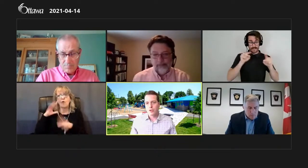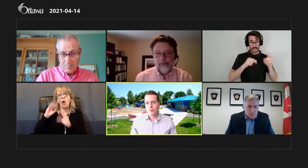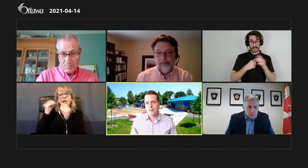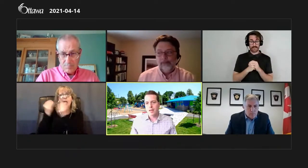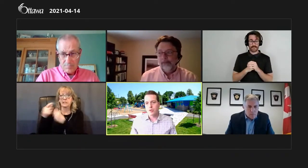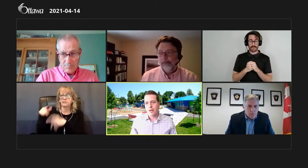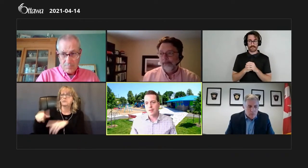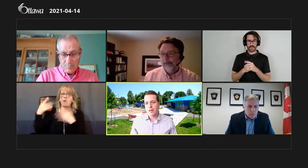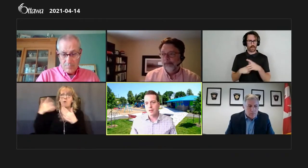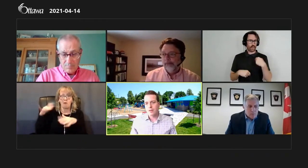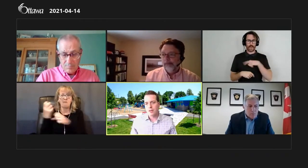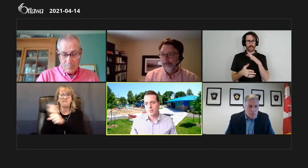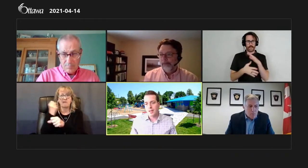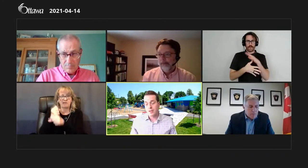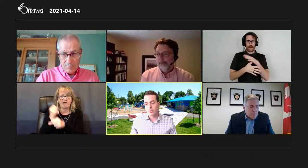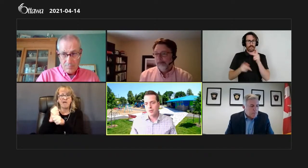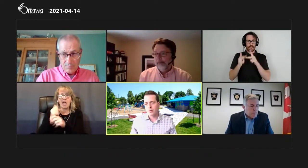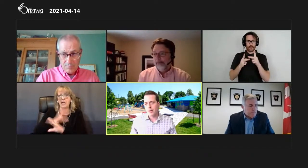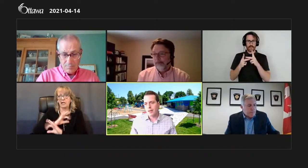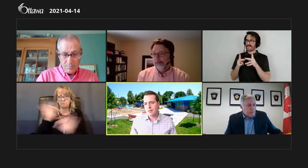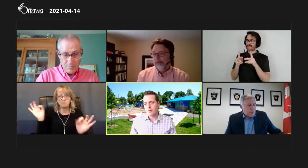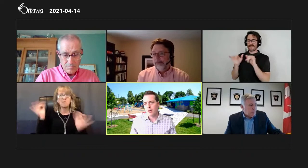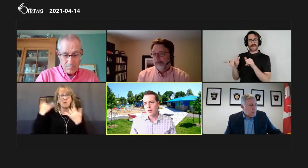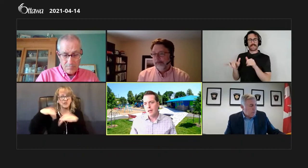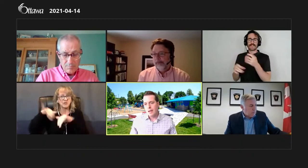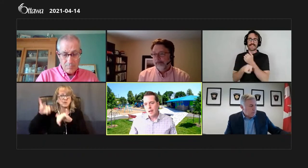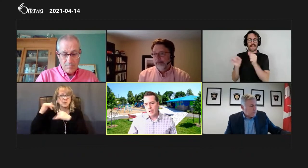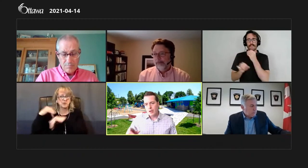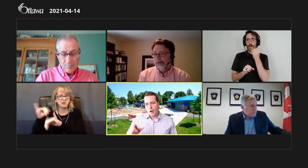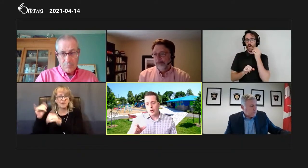prioritize at first people in shelters.